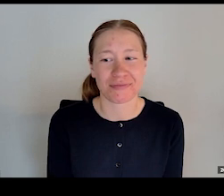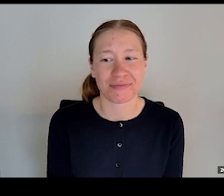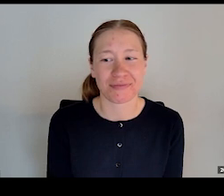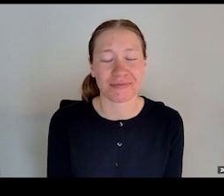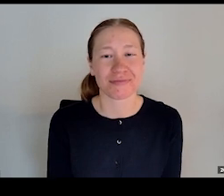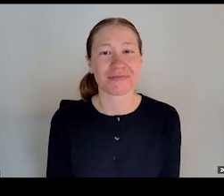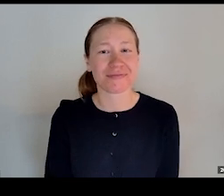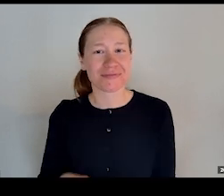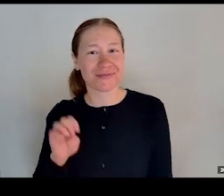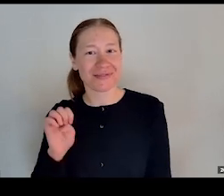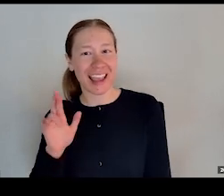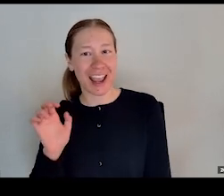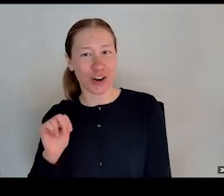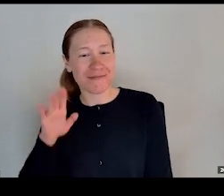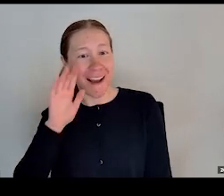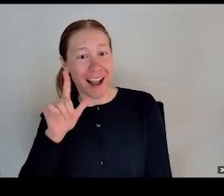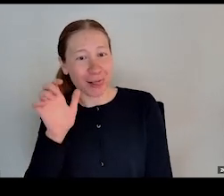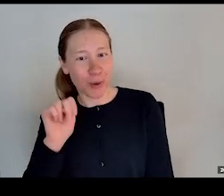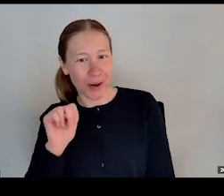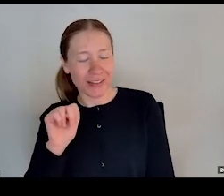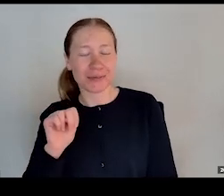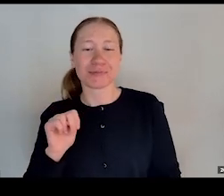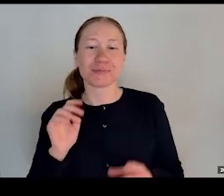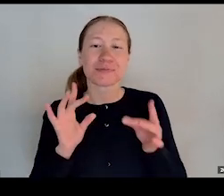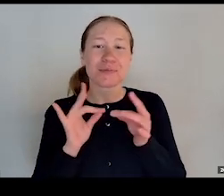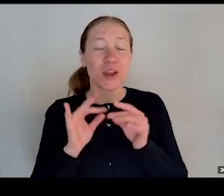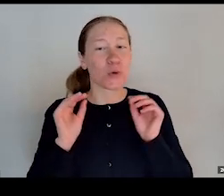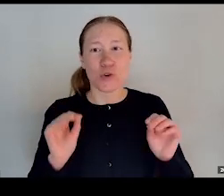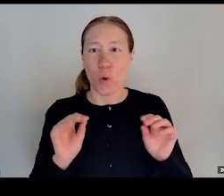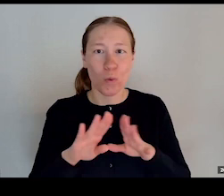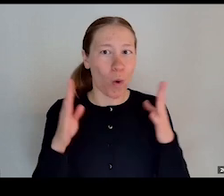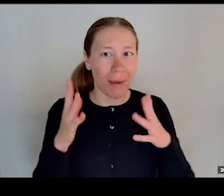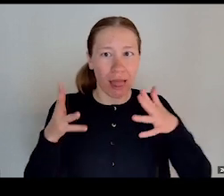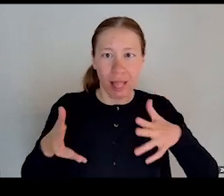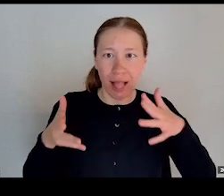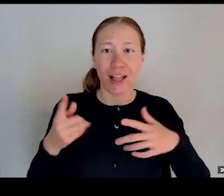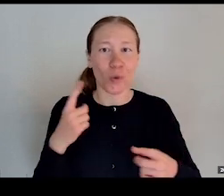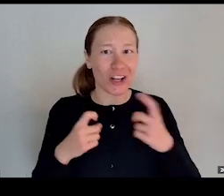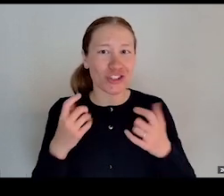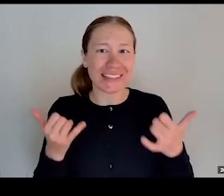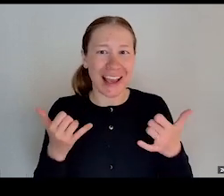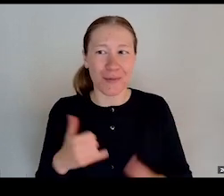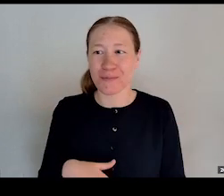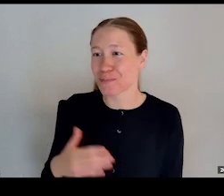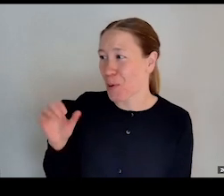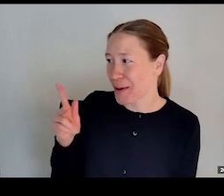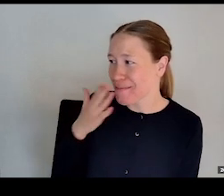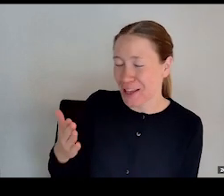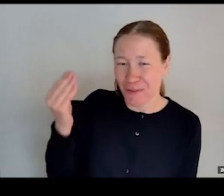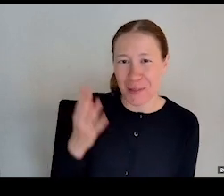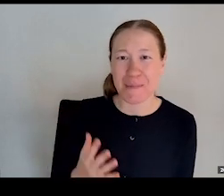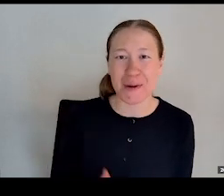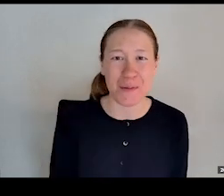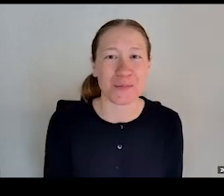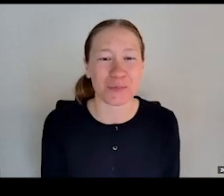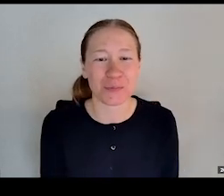Hi, Lauren. This is Erin. We don't have any open questions in our Q&A. Okay, thank you for letting me know.